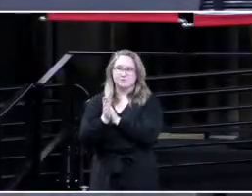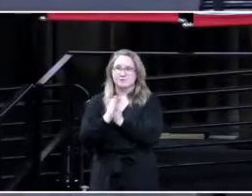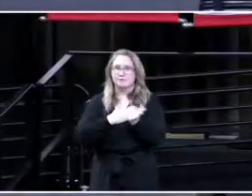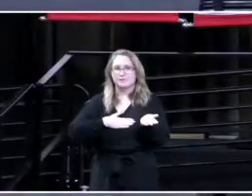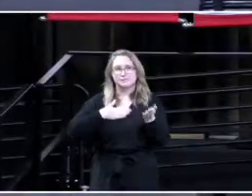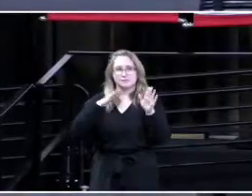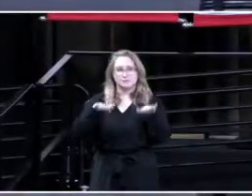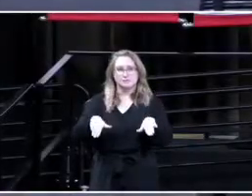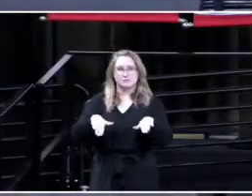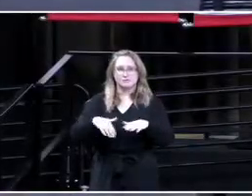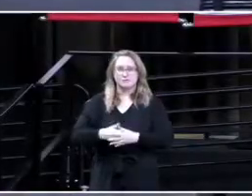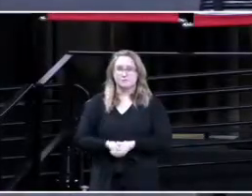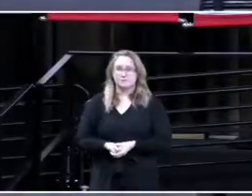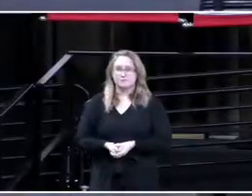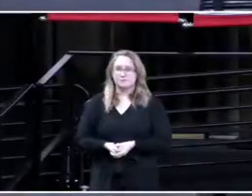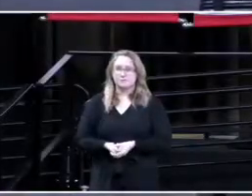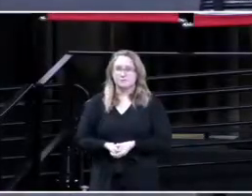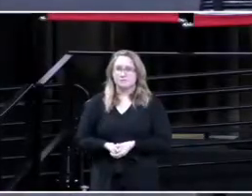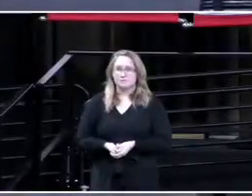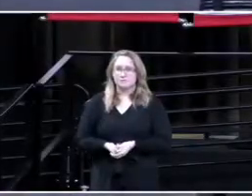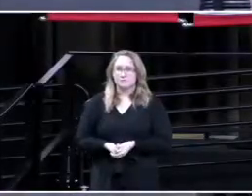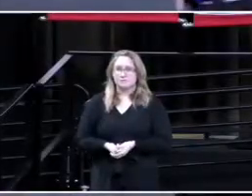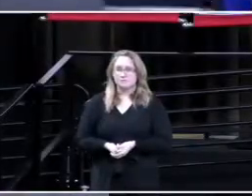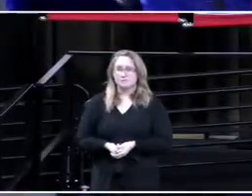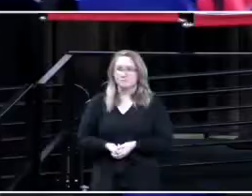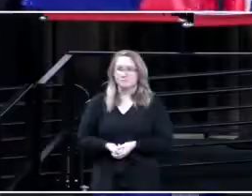Please be seated.